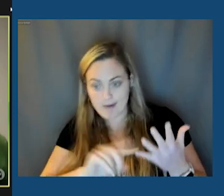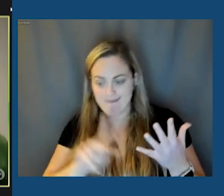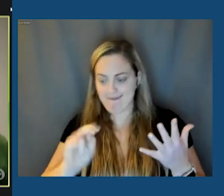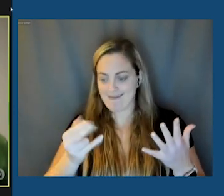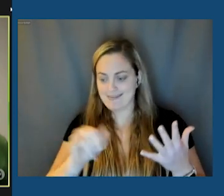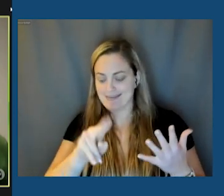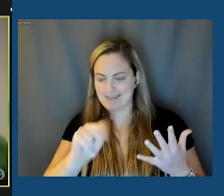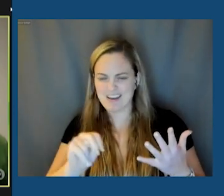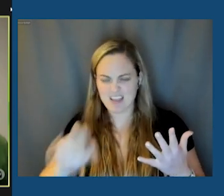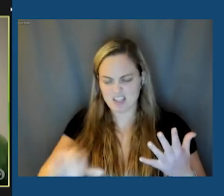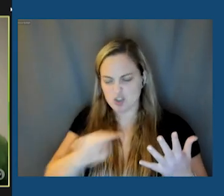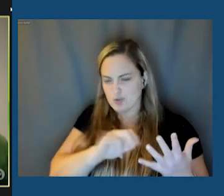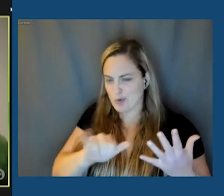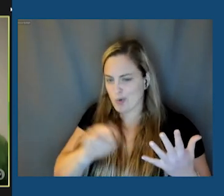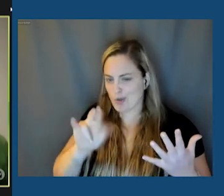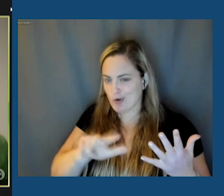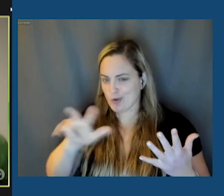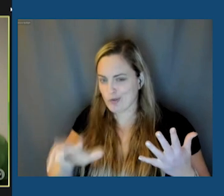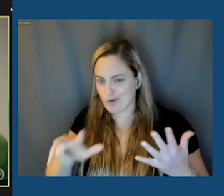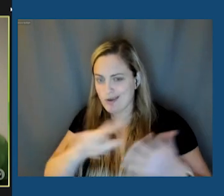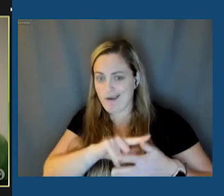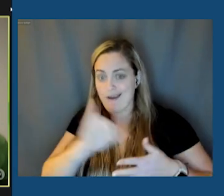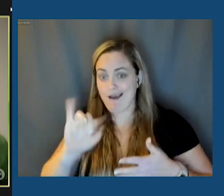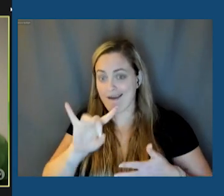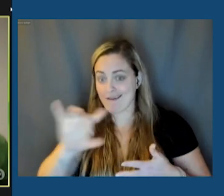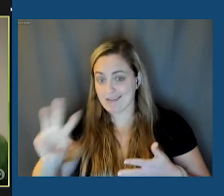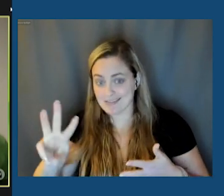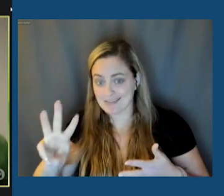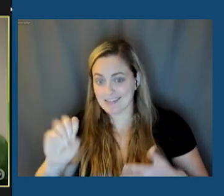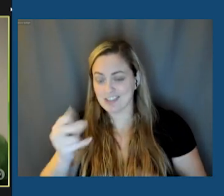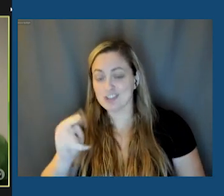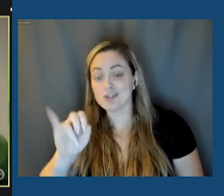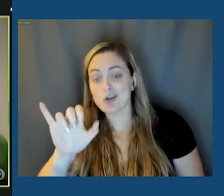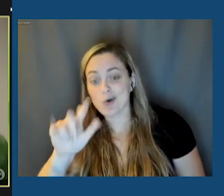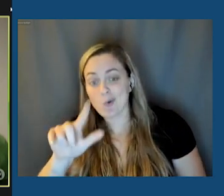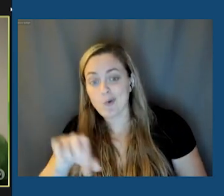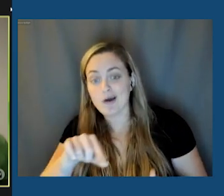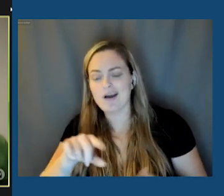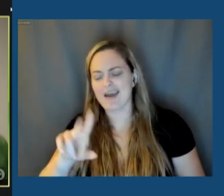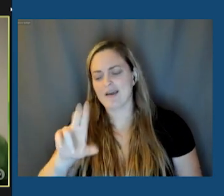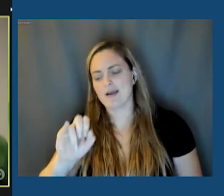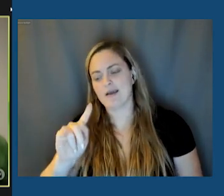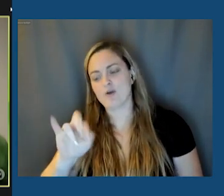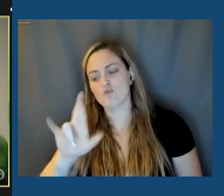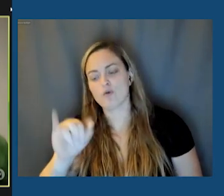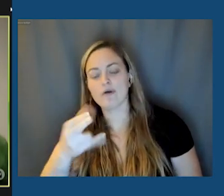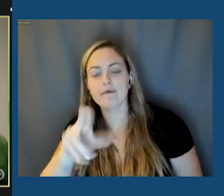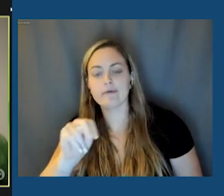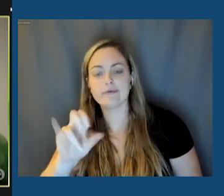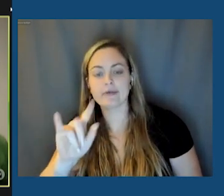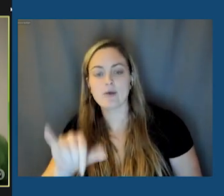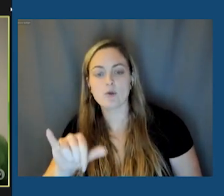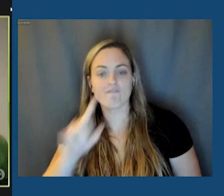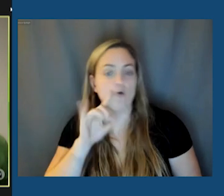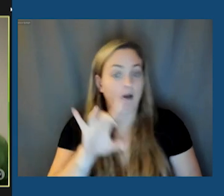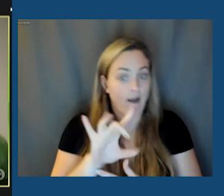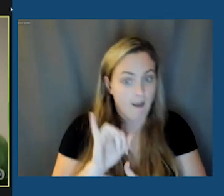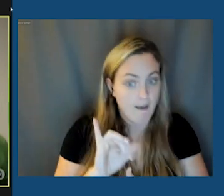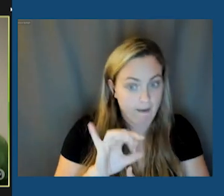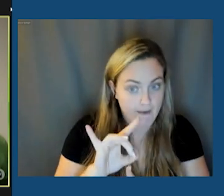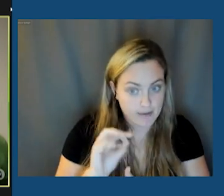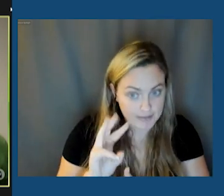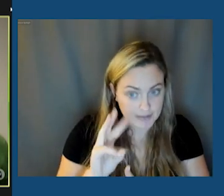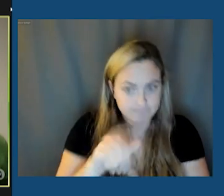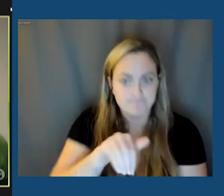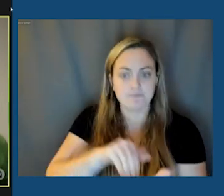York 33, and I-86 in Chautauqua and Cattaraugus counties only for I-86. In Central New York and the